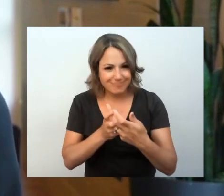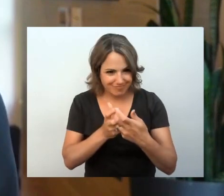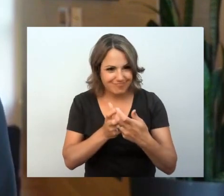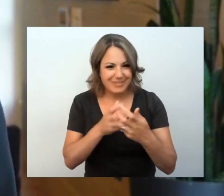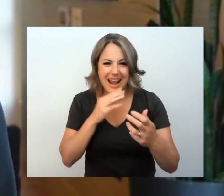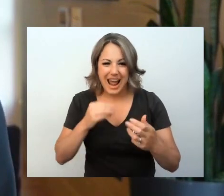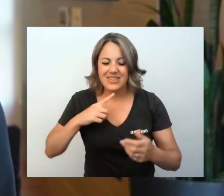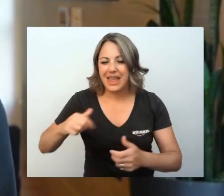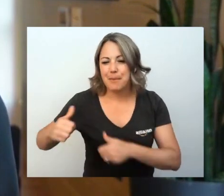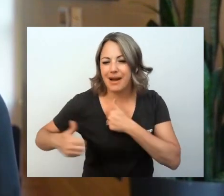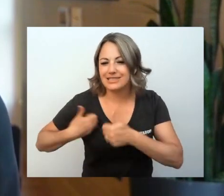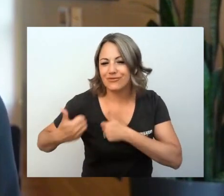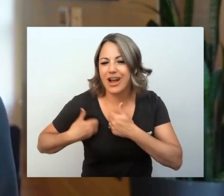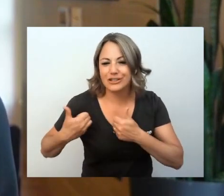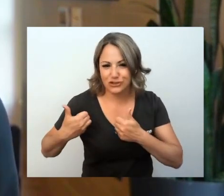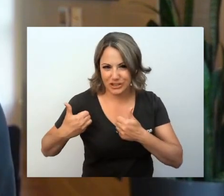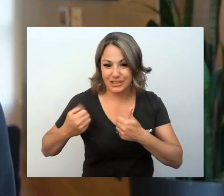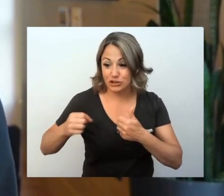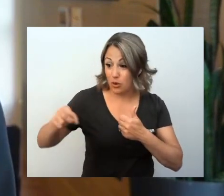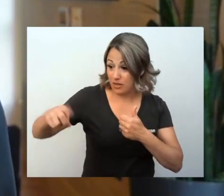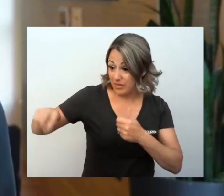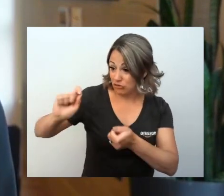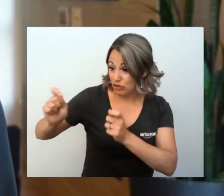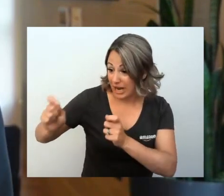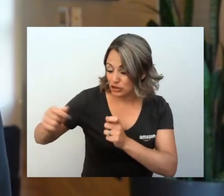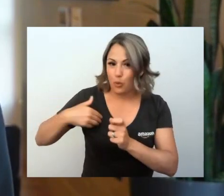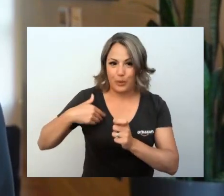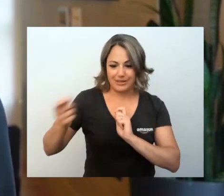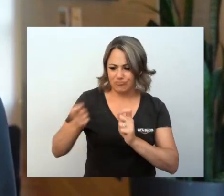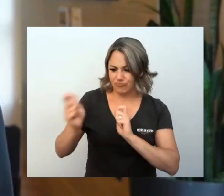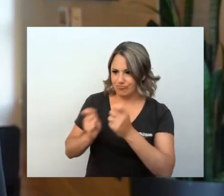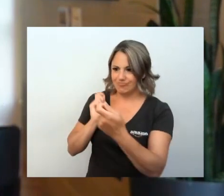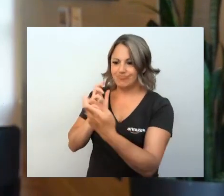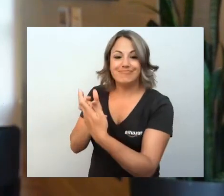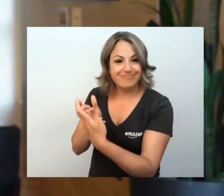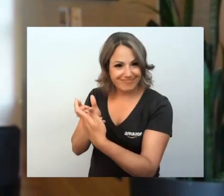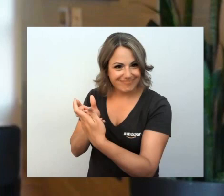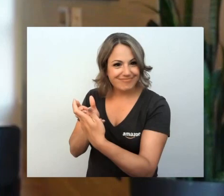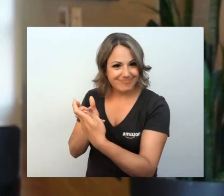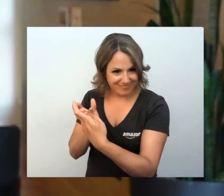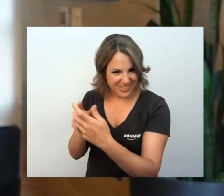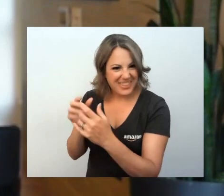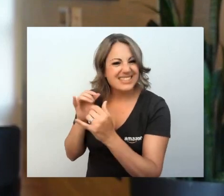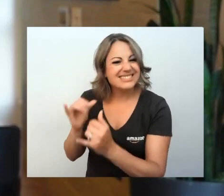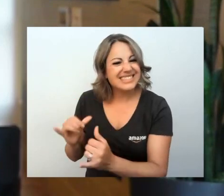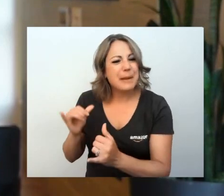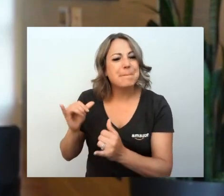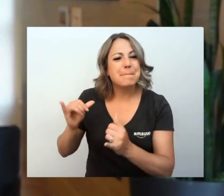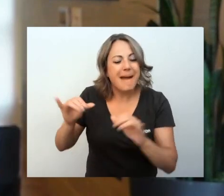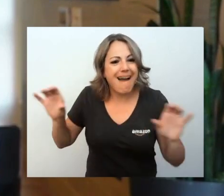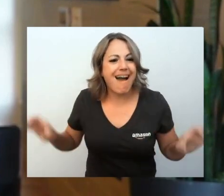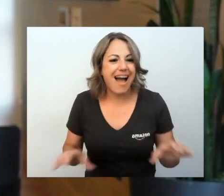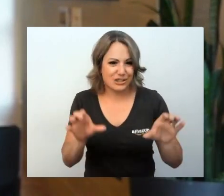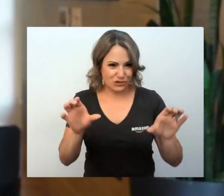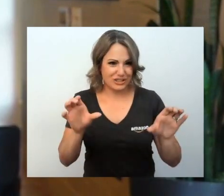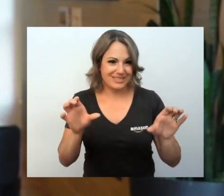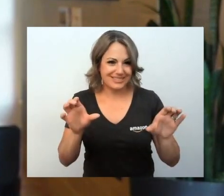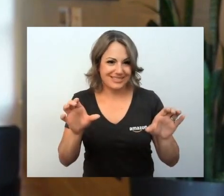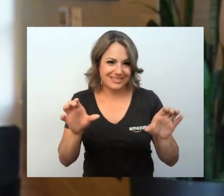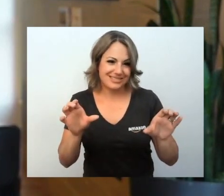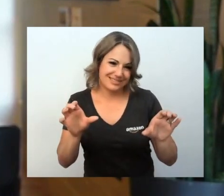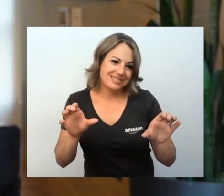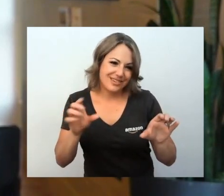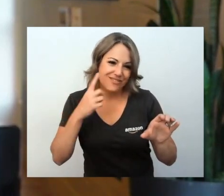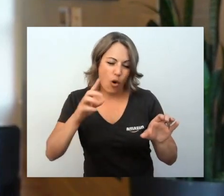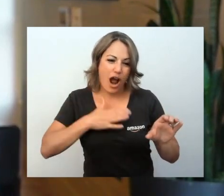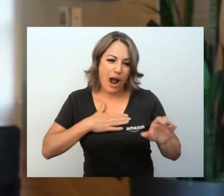and having that bias for action, that when they change and they adjust, we're able to change and adjust, and it's it's that same kind of action that we bring, bias for action